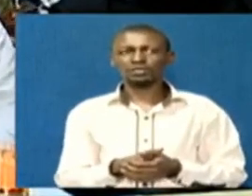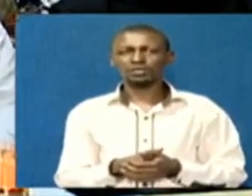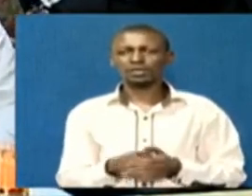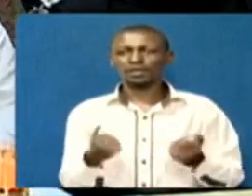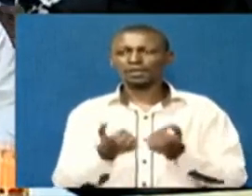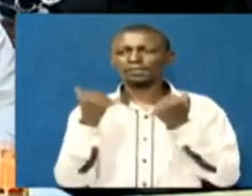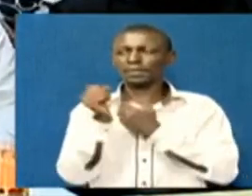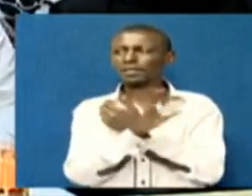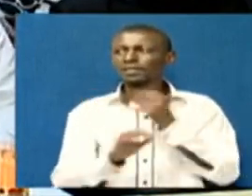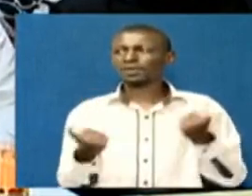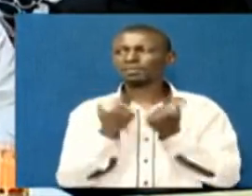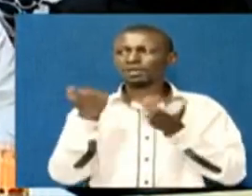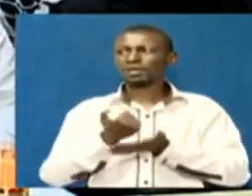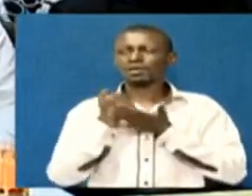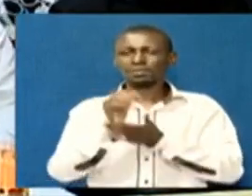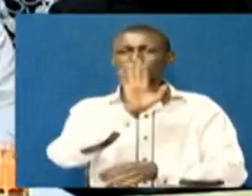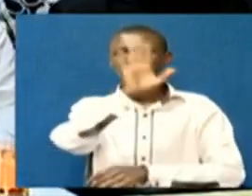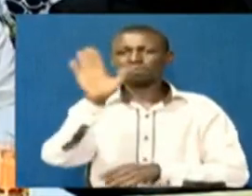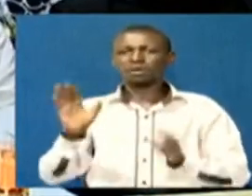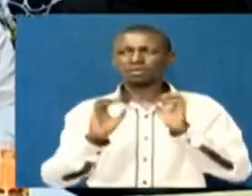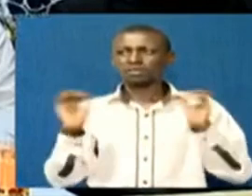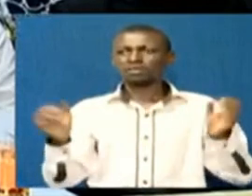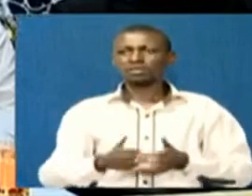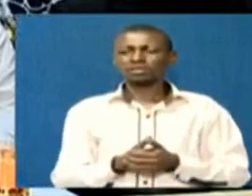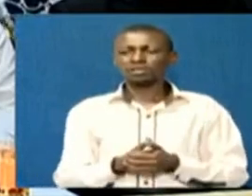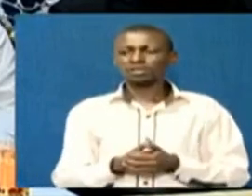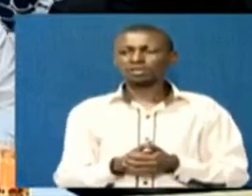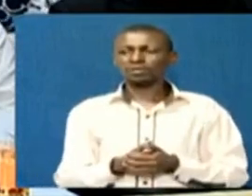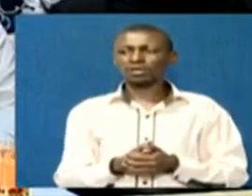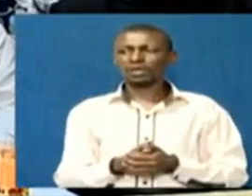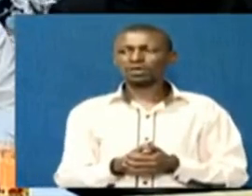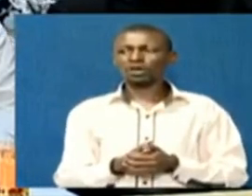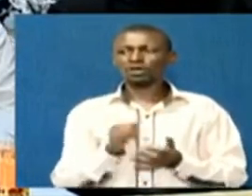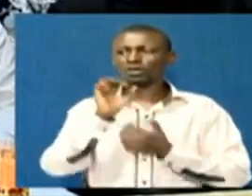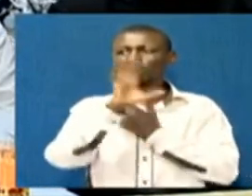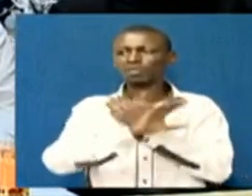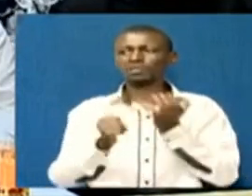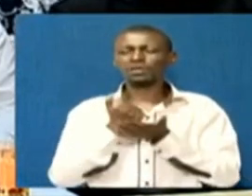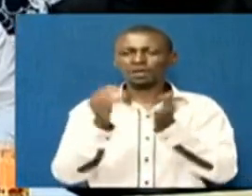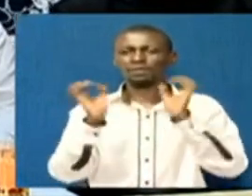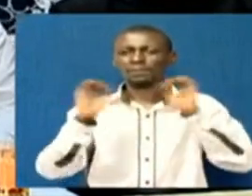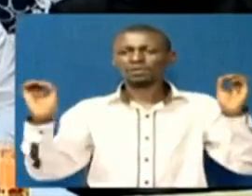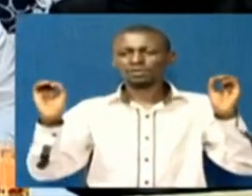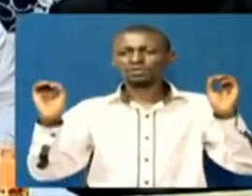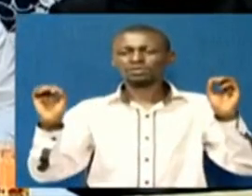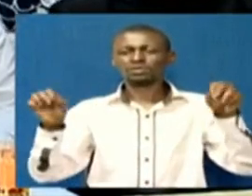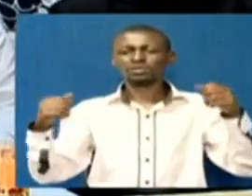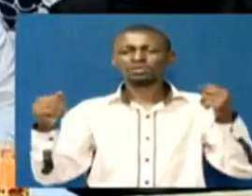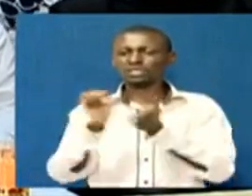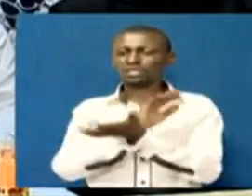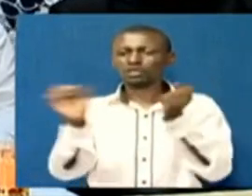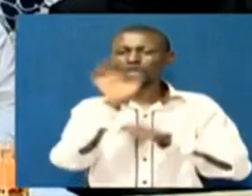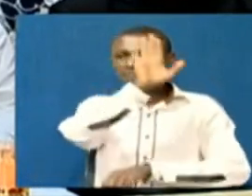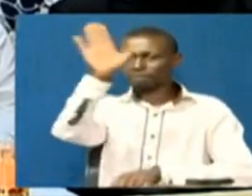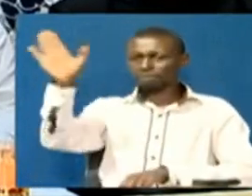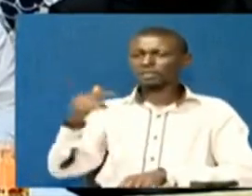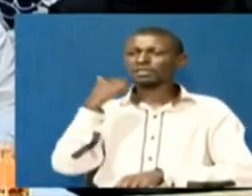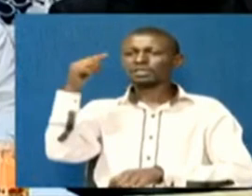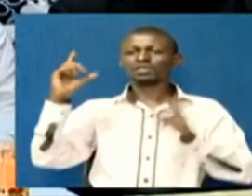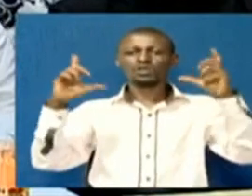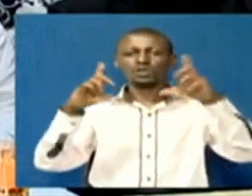Stealing that does not help you, does not enrich you. Stealing destroys you. Thus says the